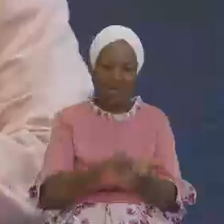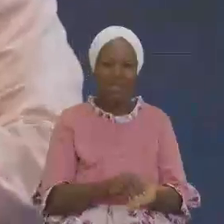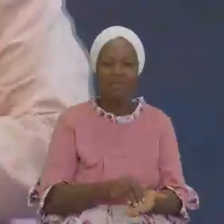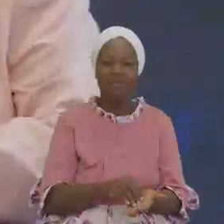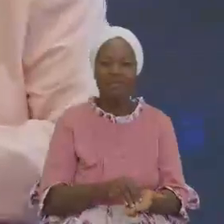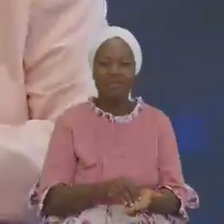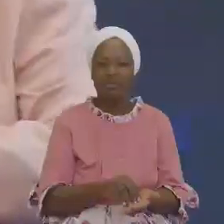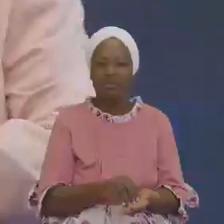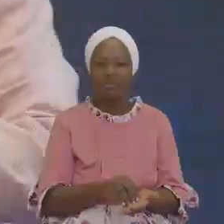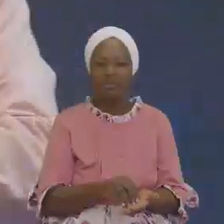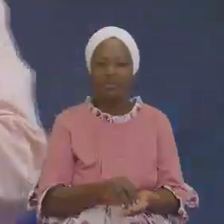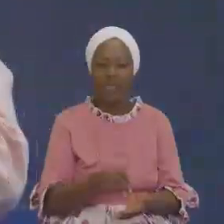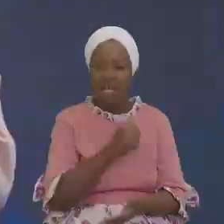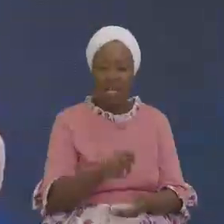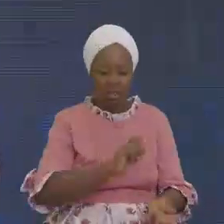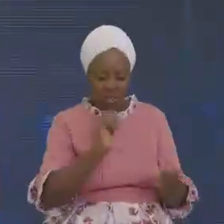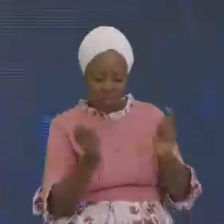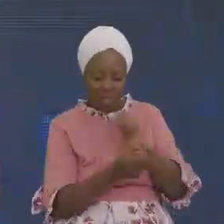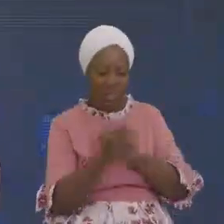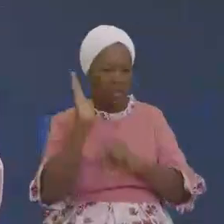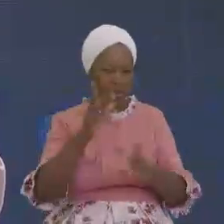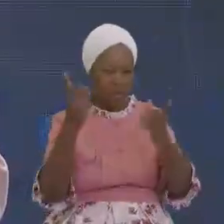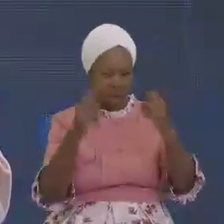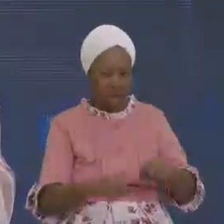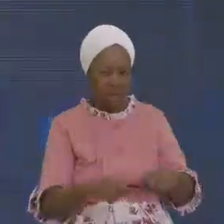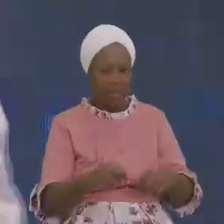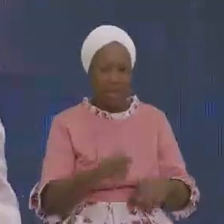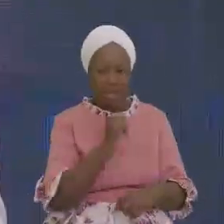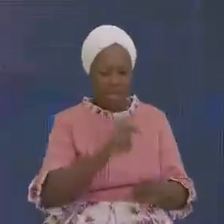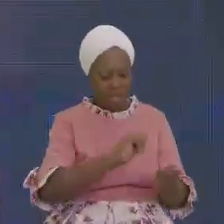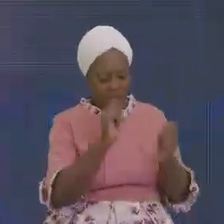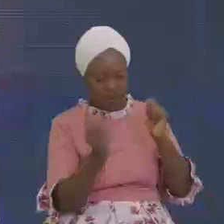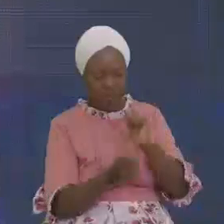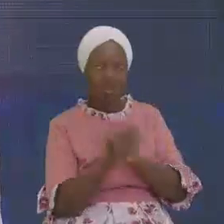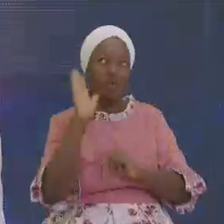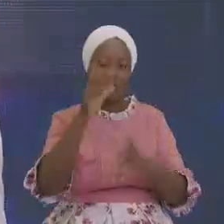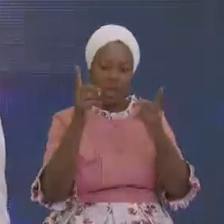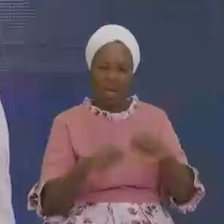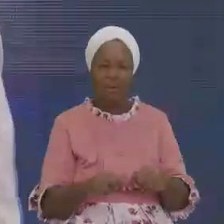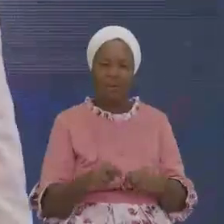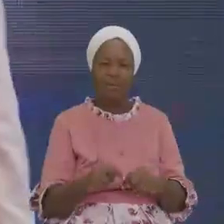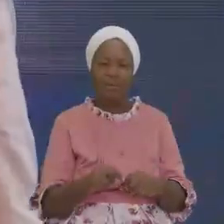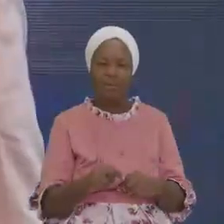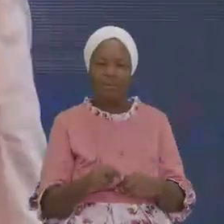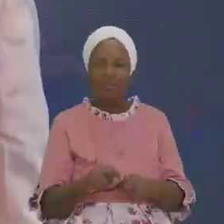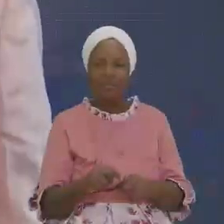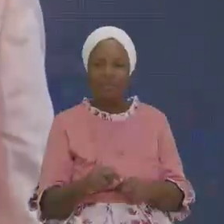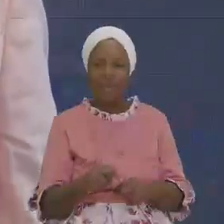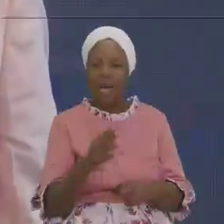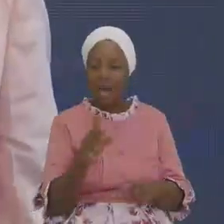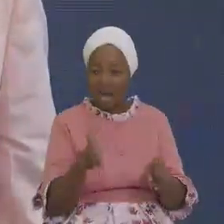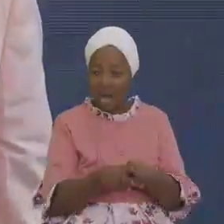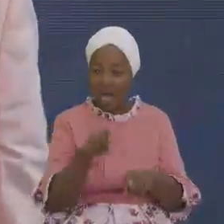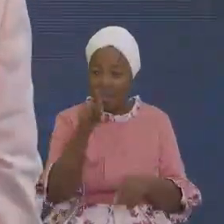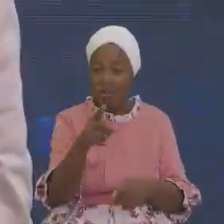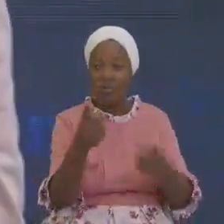A change will come. A transformation will come. As you